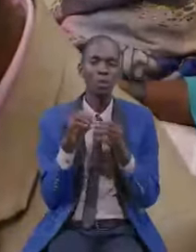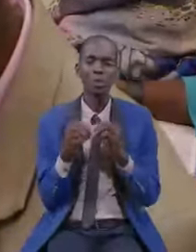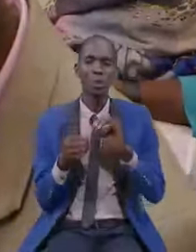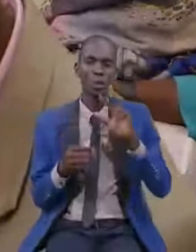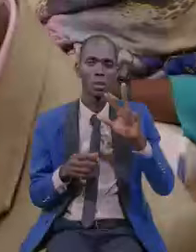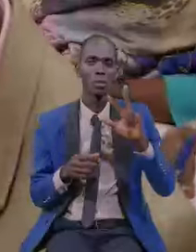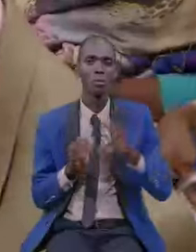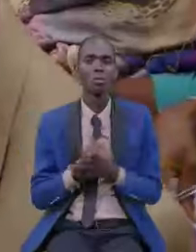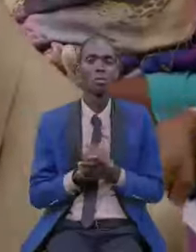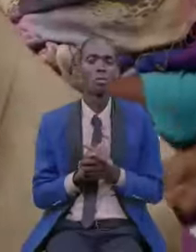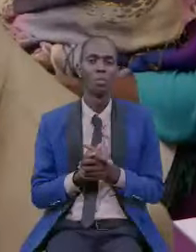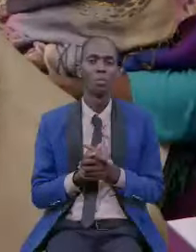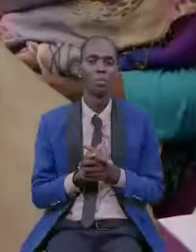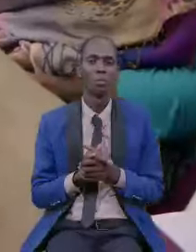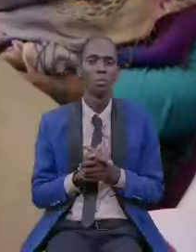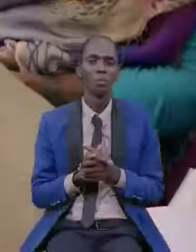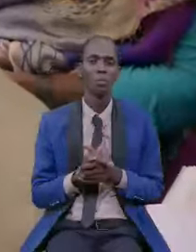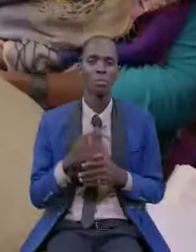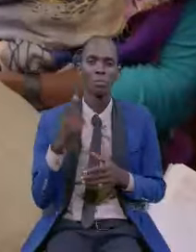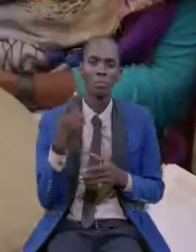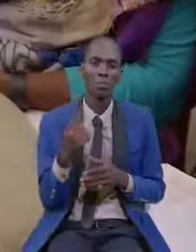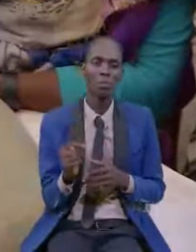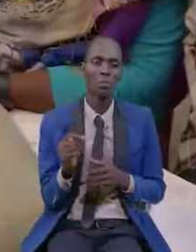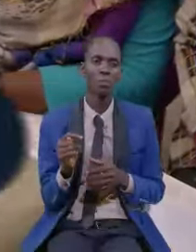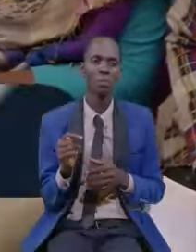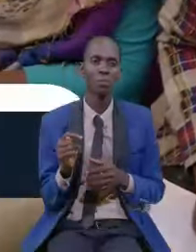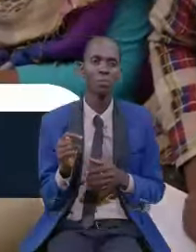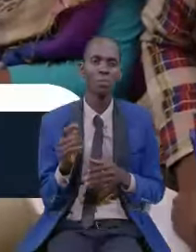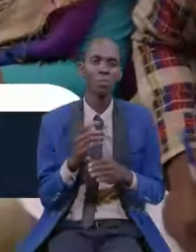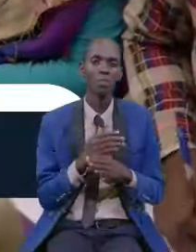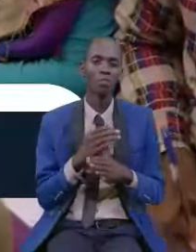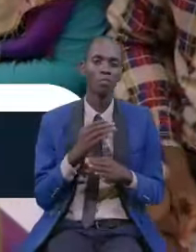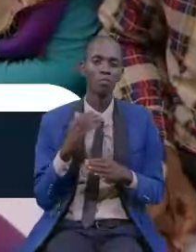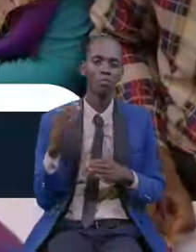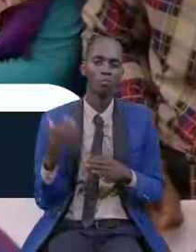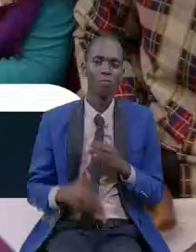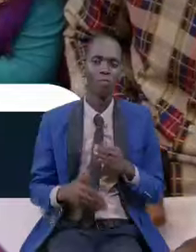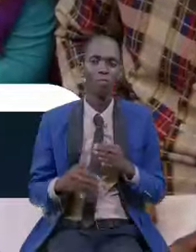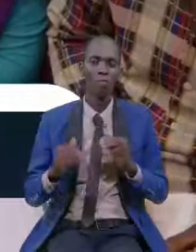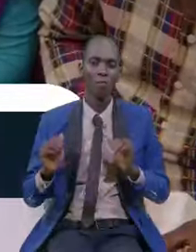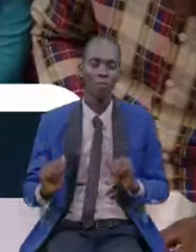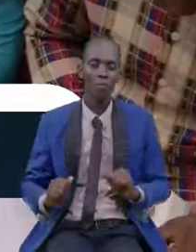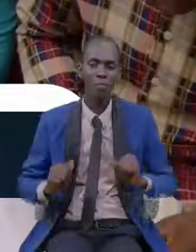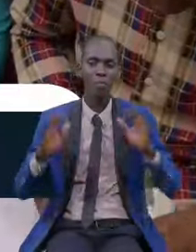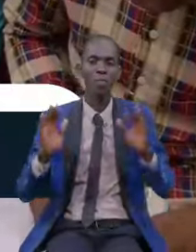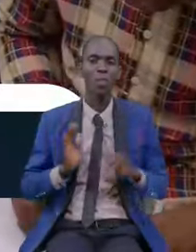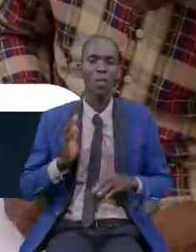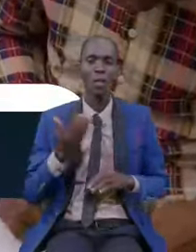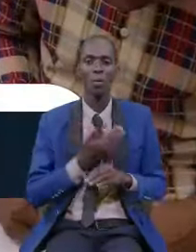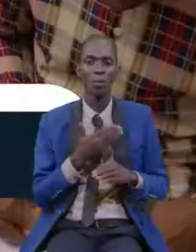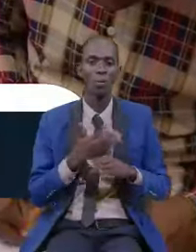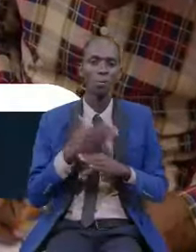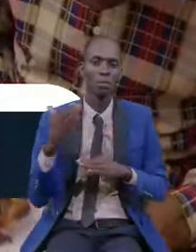we're looking at the entire dedication, our entire